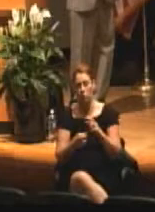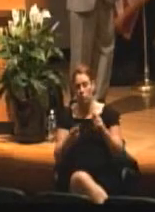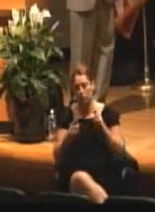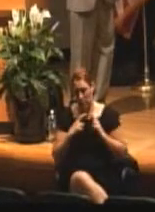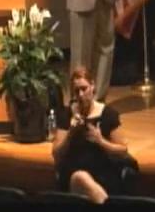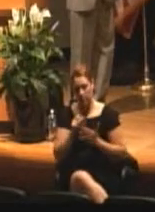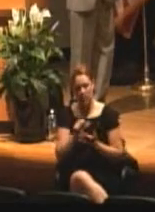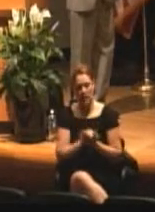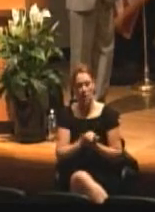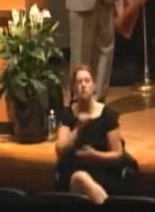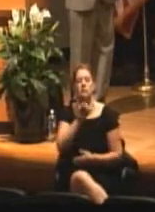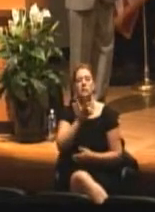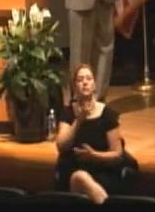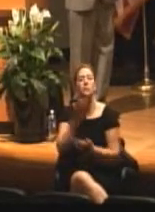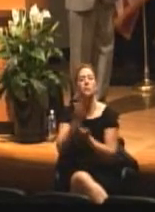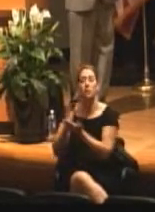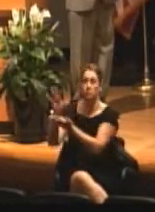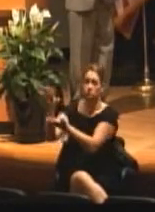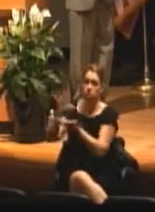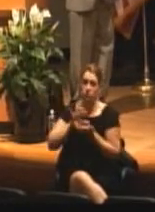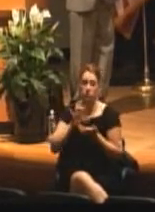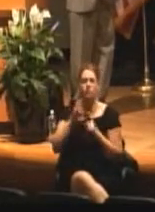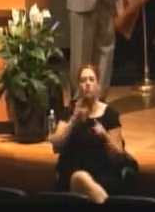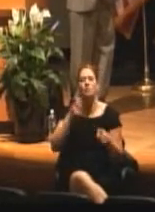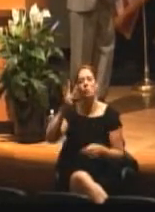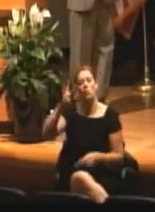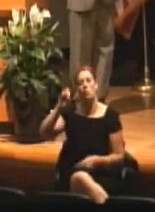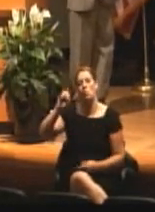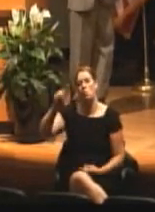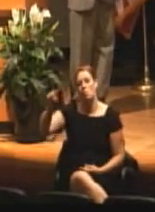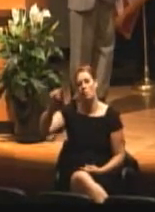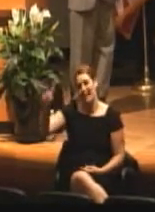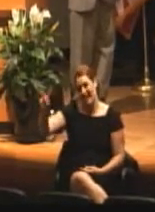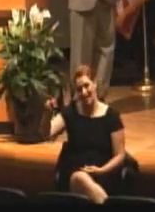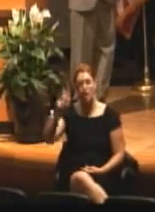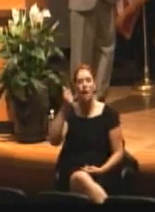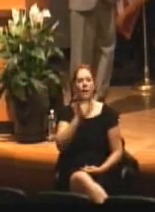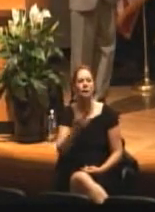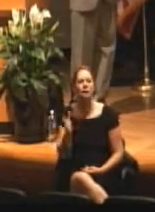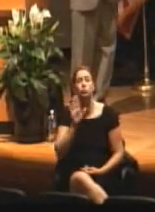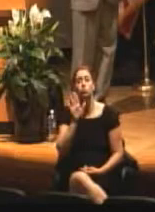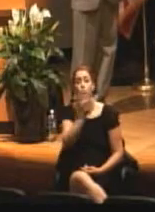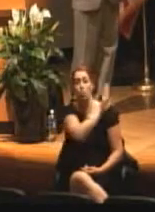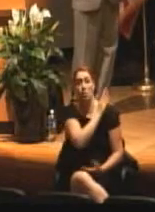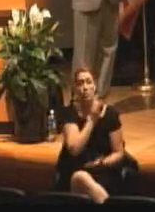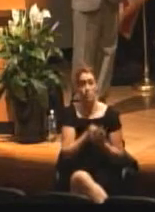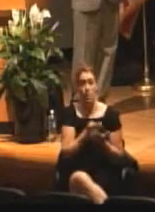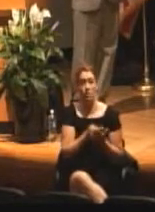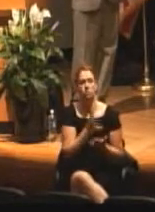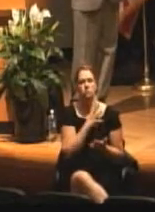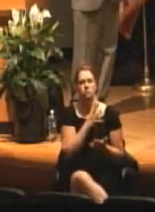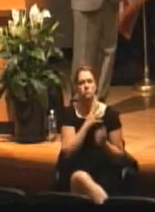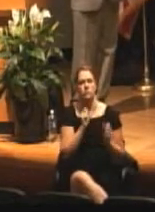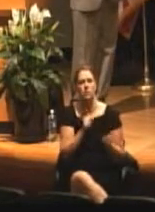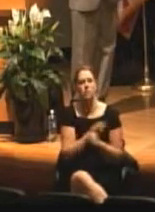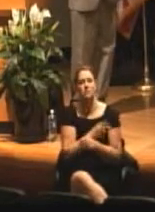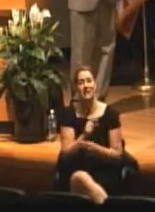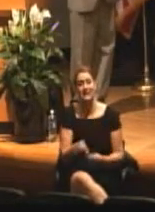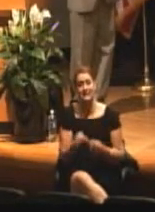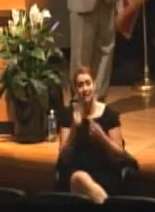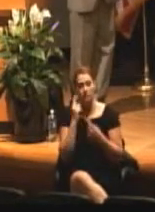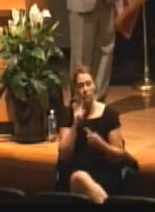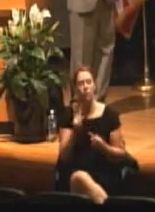from a 401, anything that's your money is typically good to use, except for, say, credit card